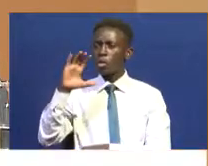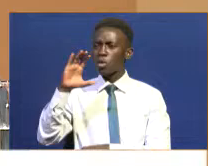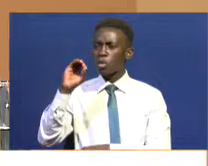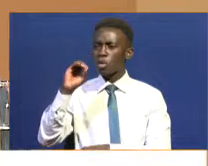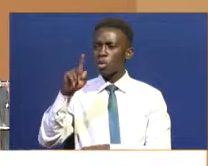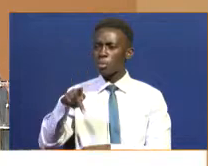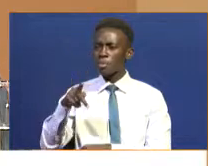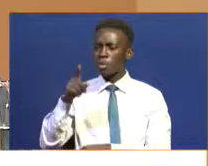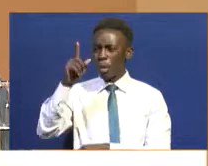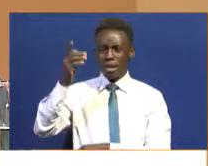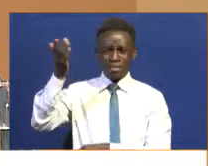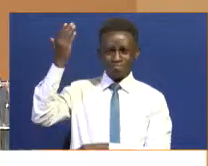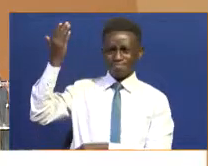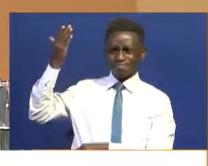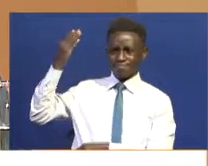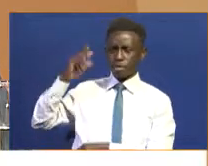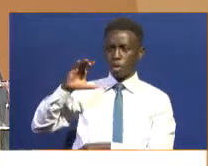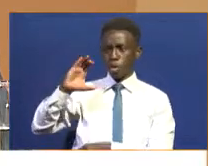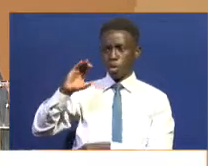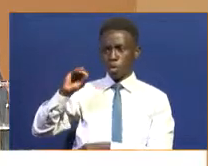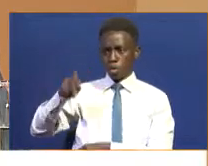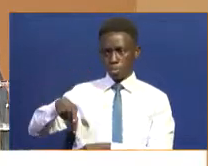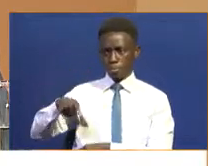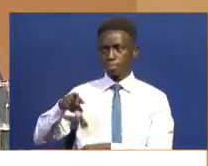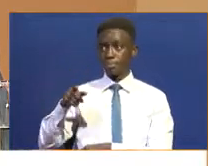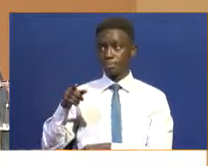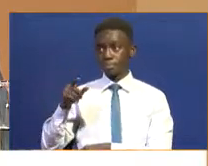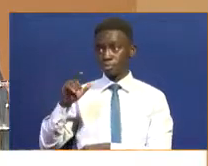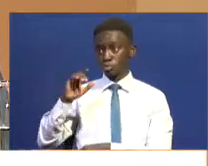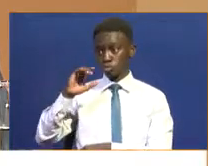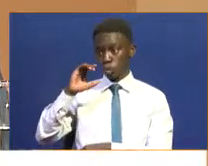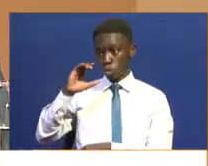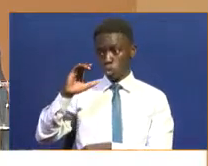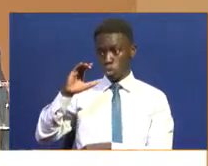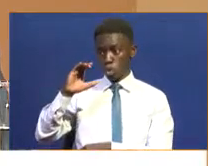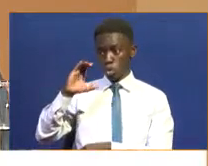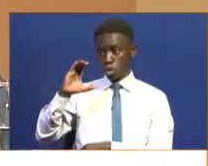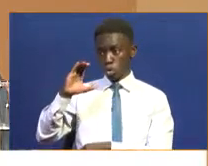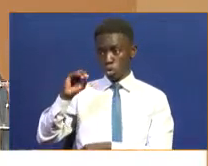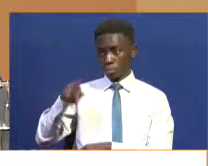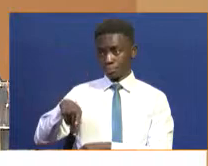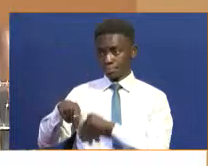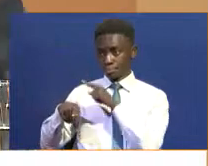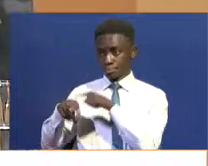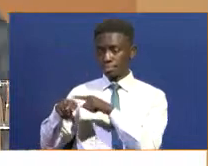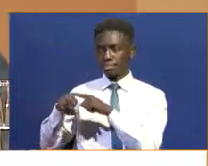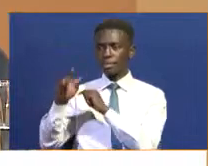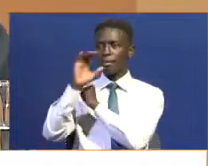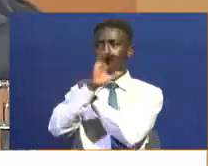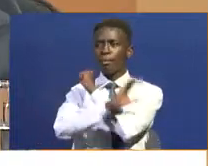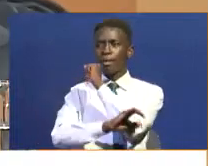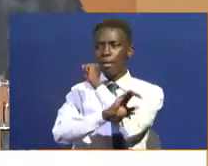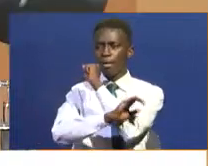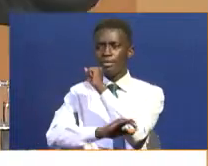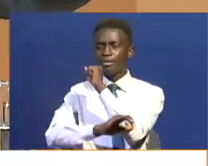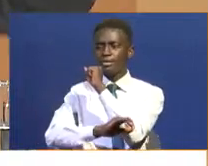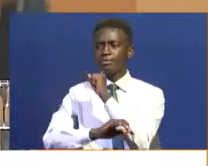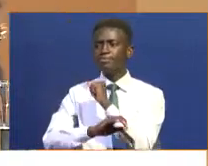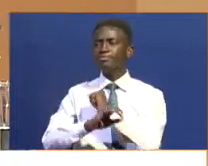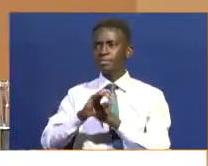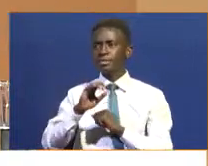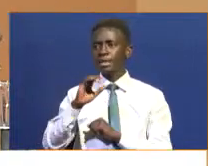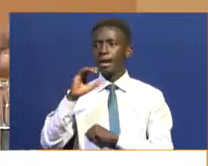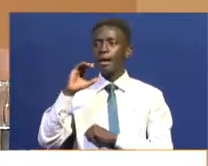one of the previous COPs, which a Caribbean country was unable to host it in